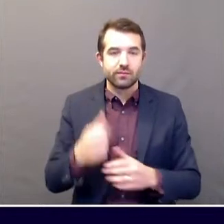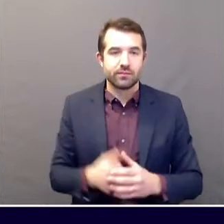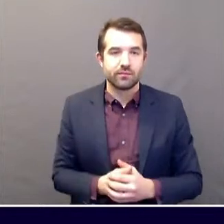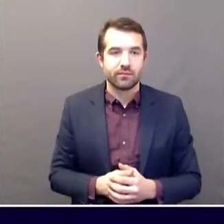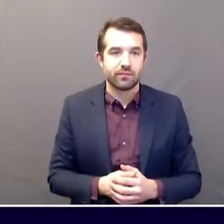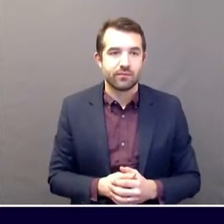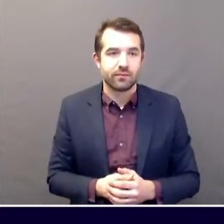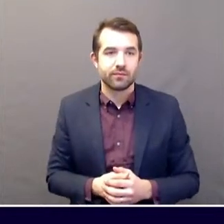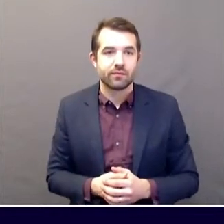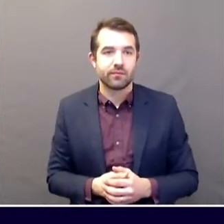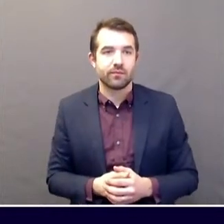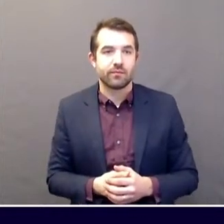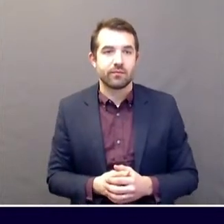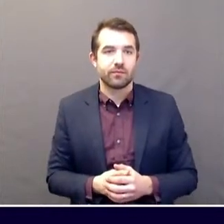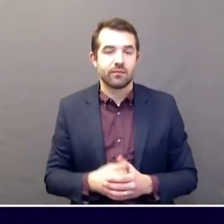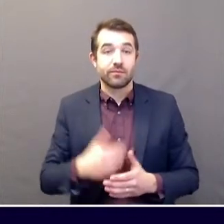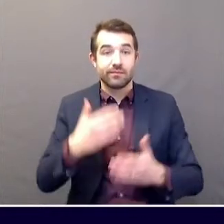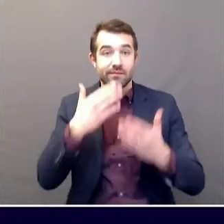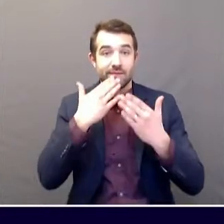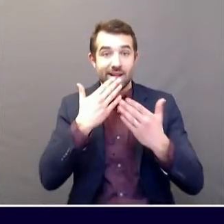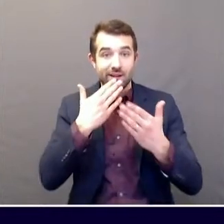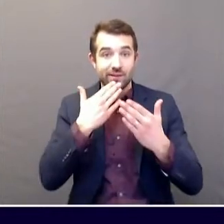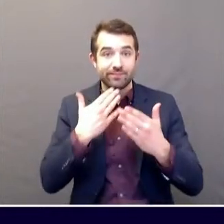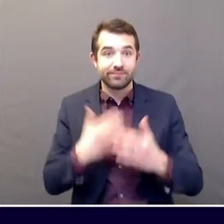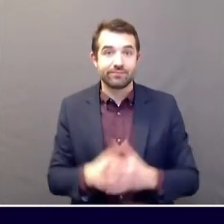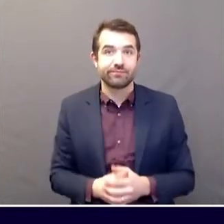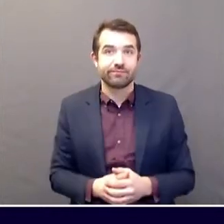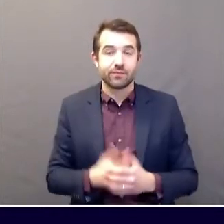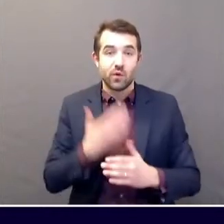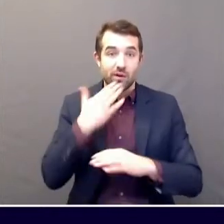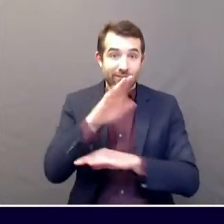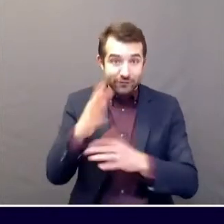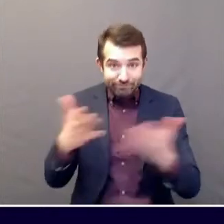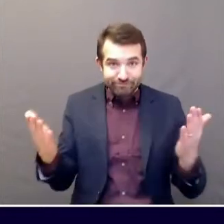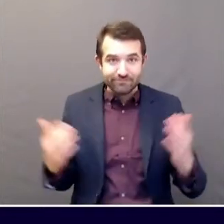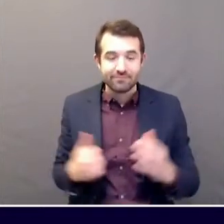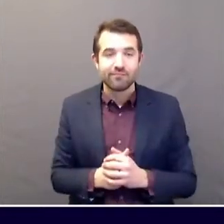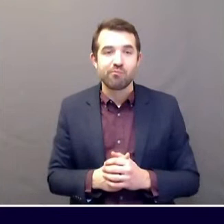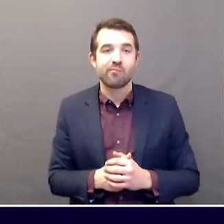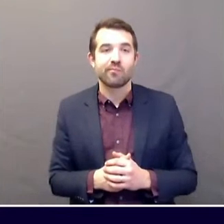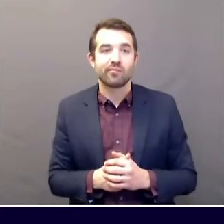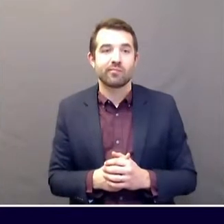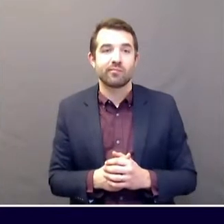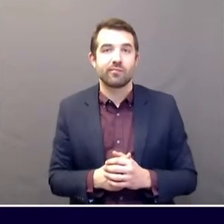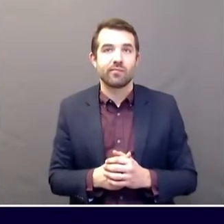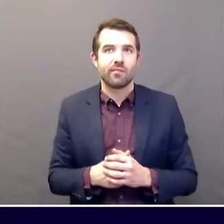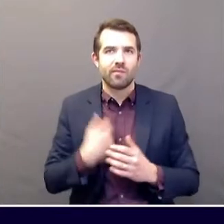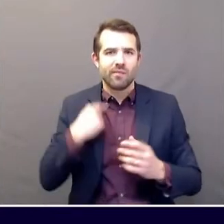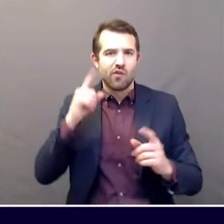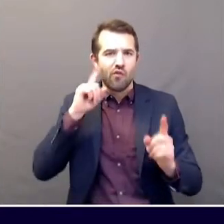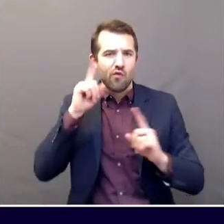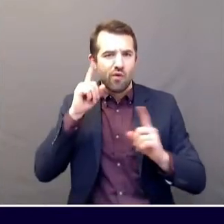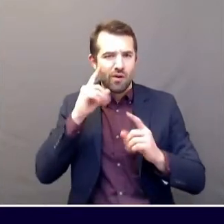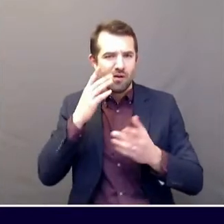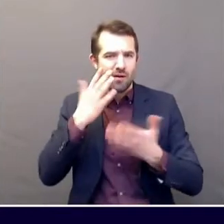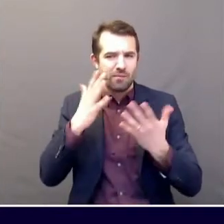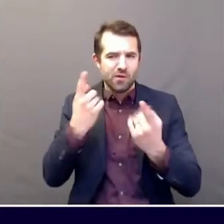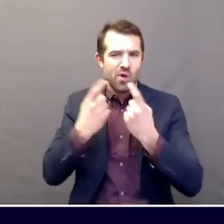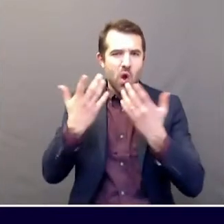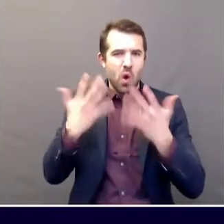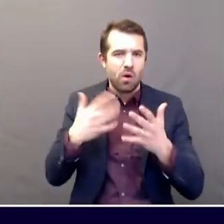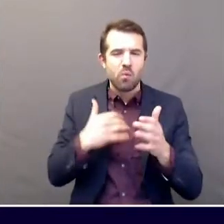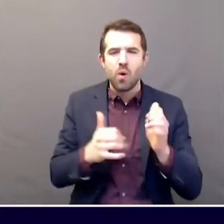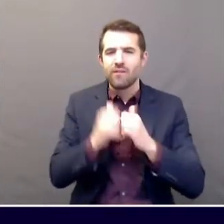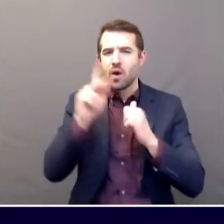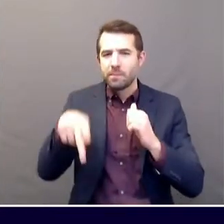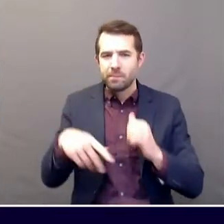Thanks, Dr. Shaw. Good afternoon, Governor and Commissioner Lambrou. Sort of a follow-up on some of the questions that have already been asked here. And I know the state obviously has no